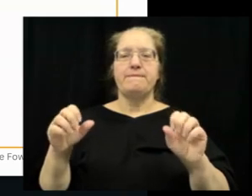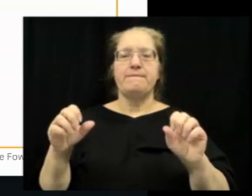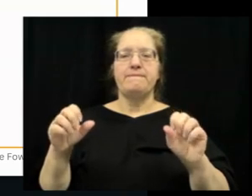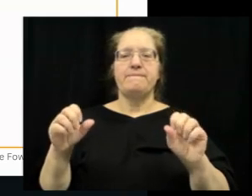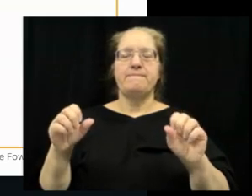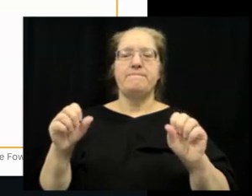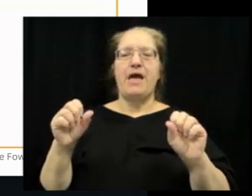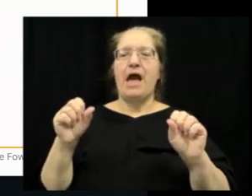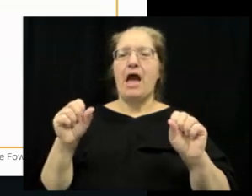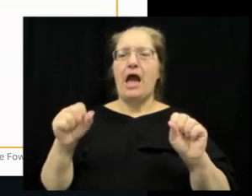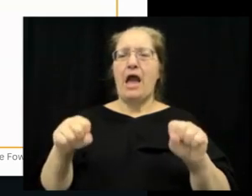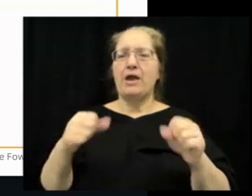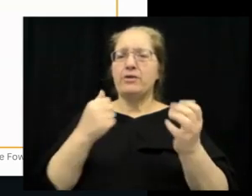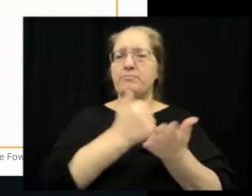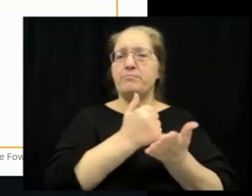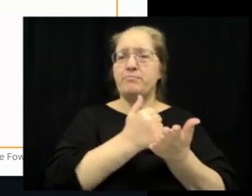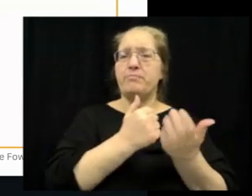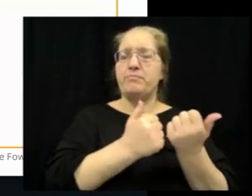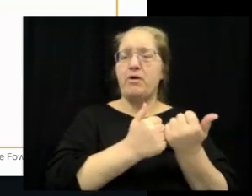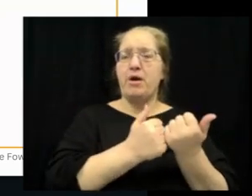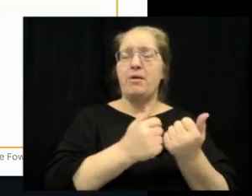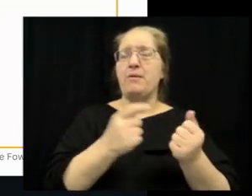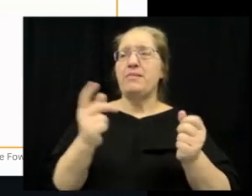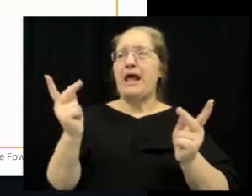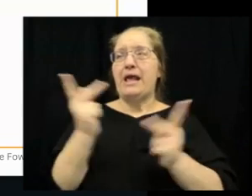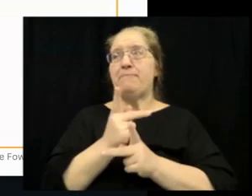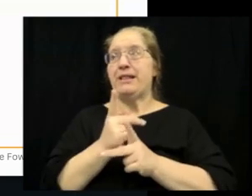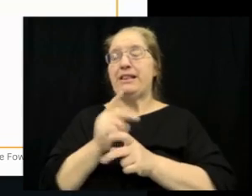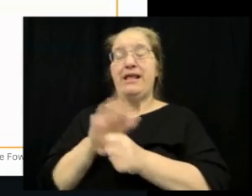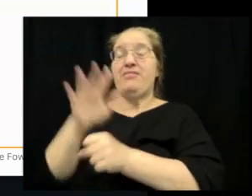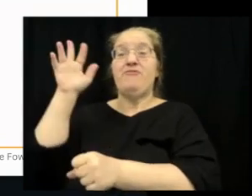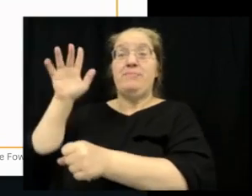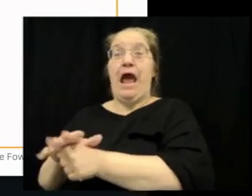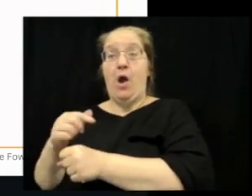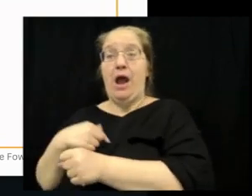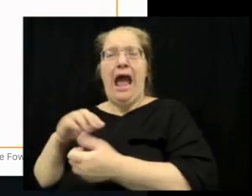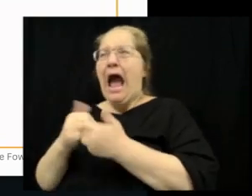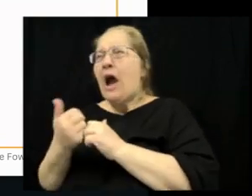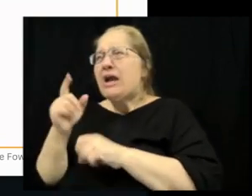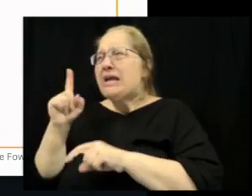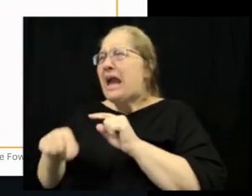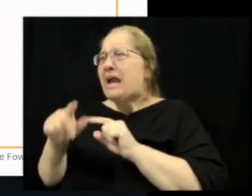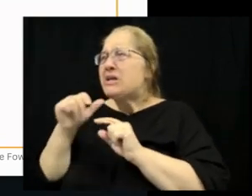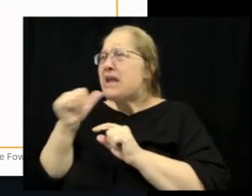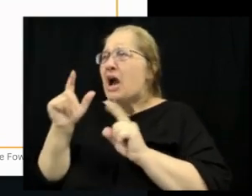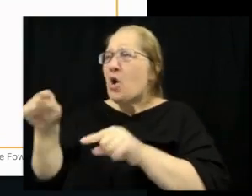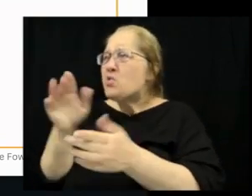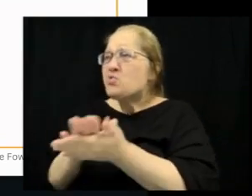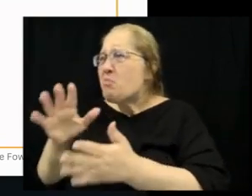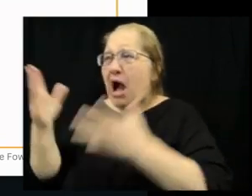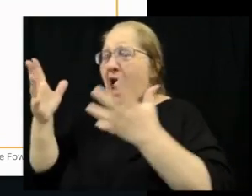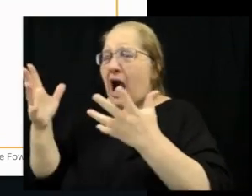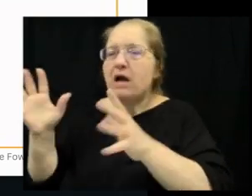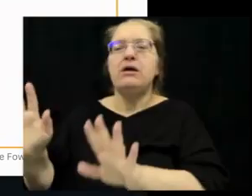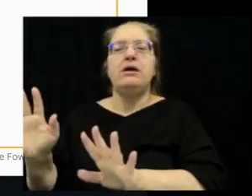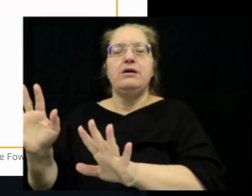it. I completely lost it. I was like, how can you not go to school? It's like freshman year. So it's also like, and then I was able